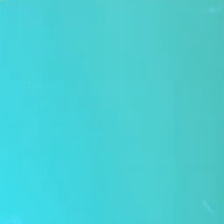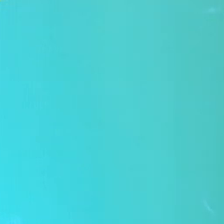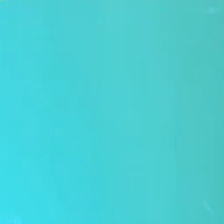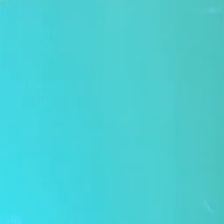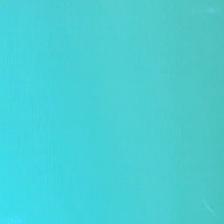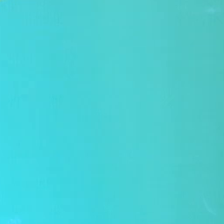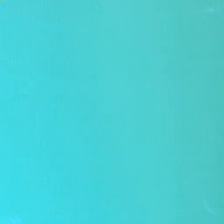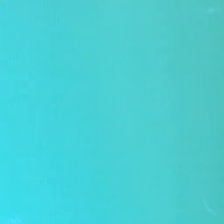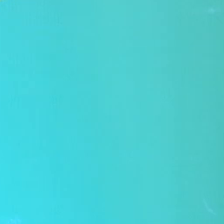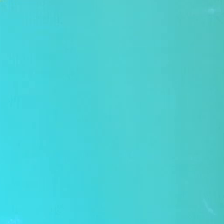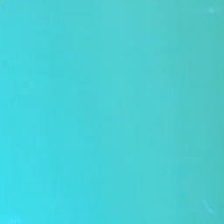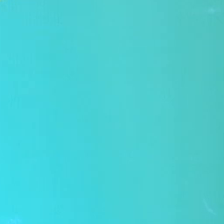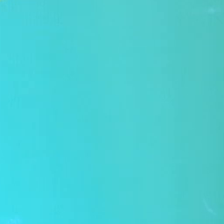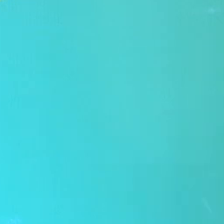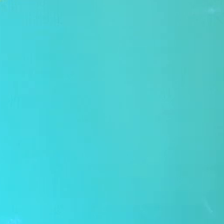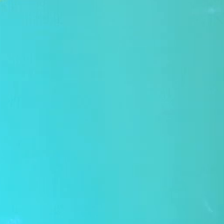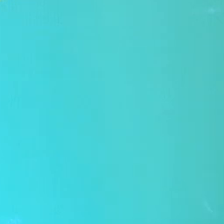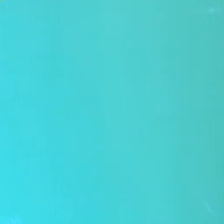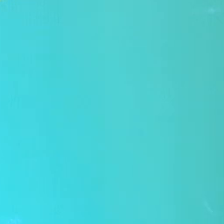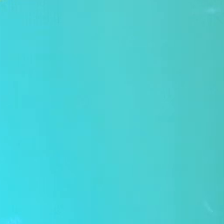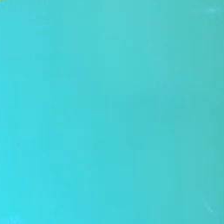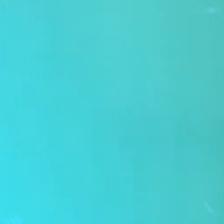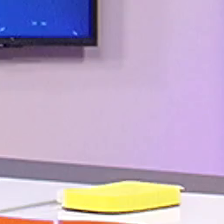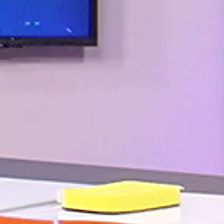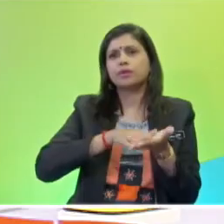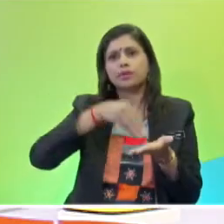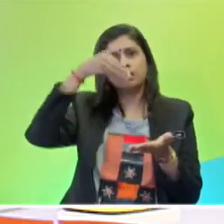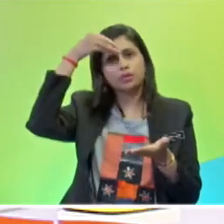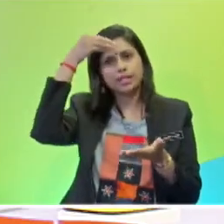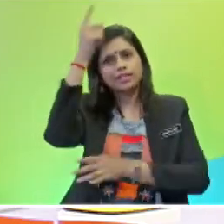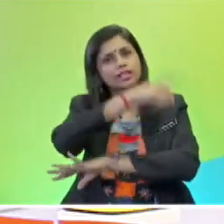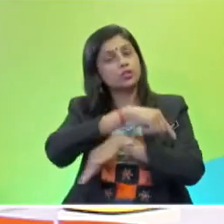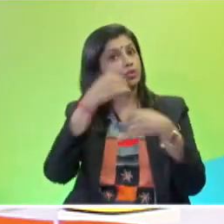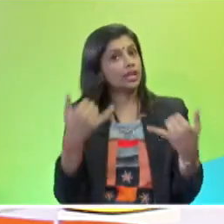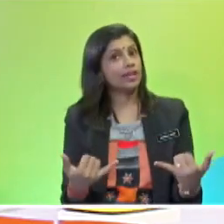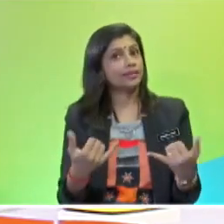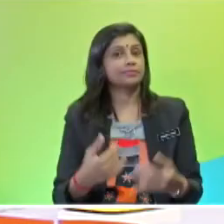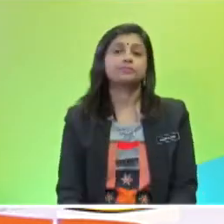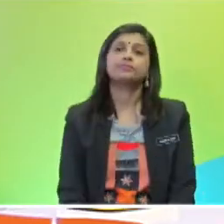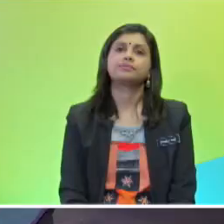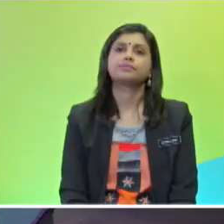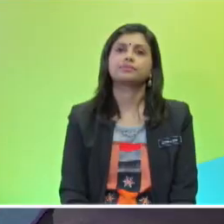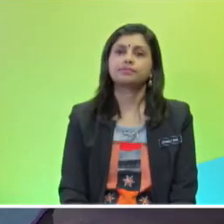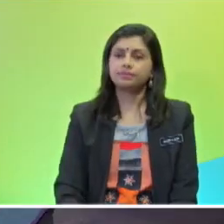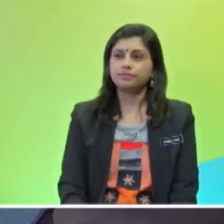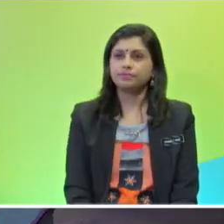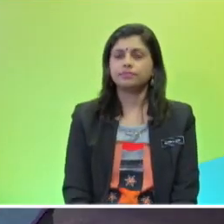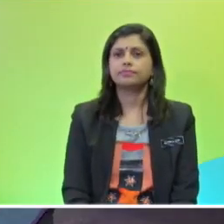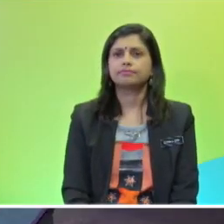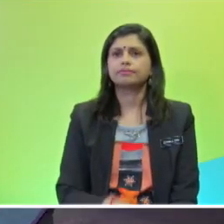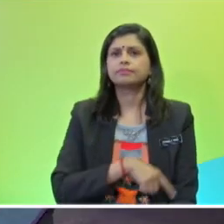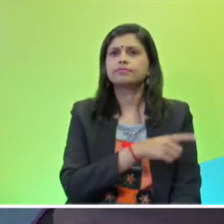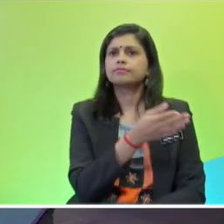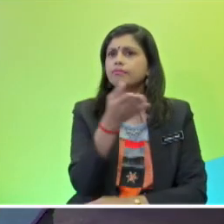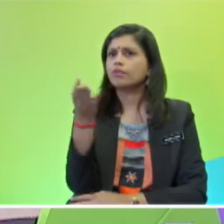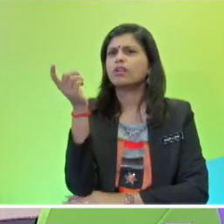Wonderful! Alright, now back to Teacher Kalai. Teacher, what are we learning today? Yes, I know you're wondering about the content